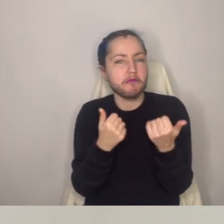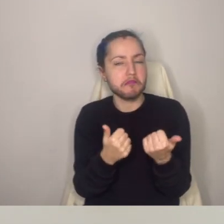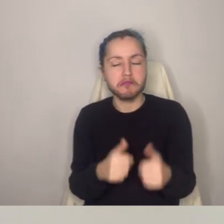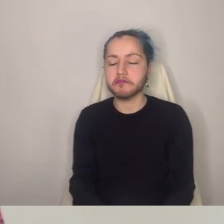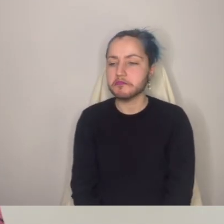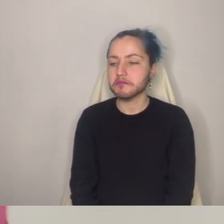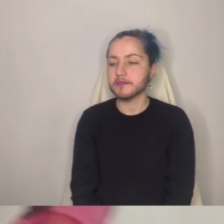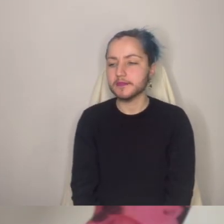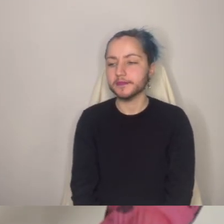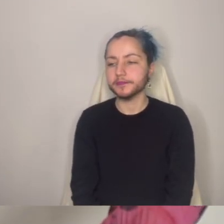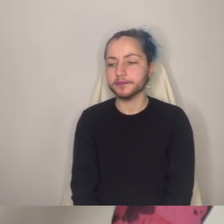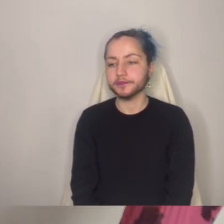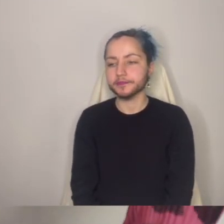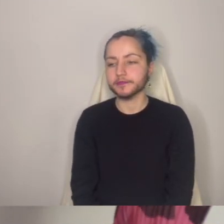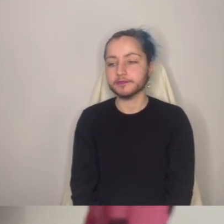delicate.